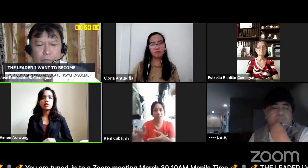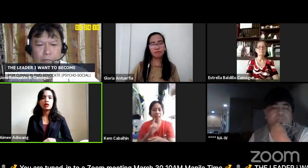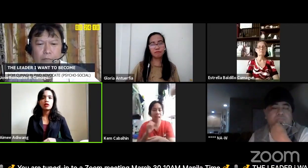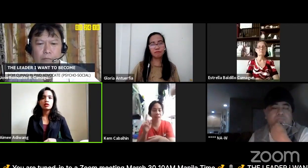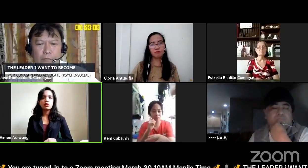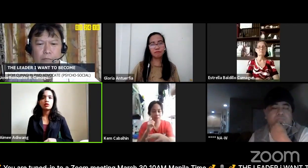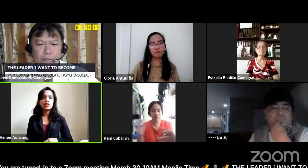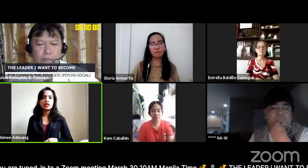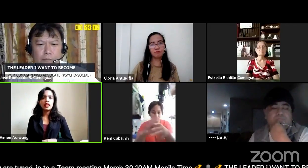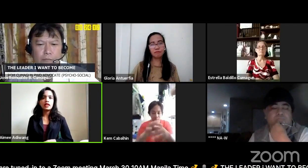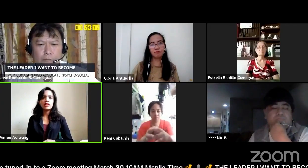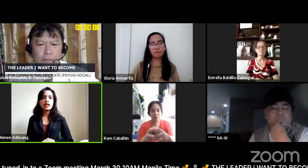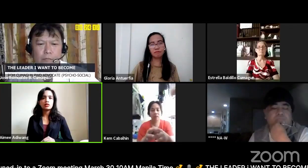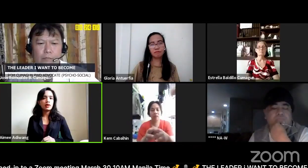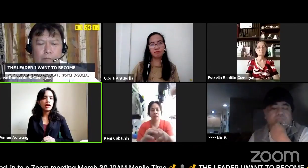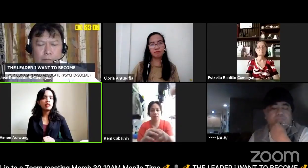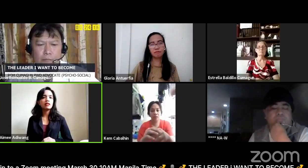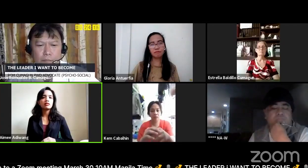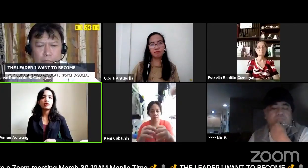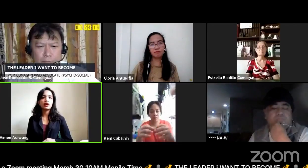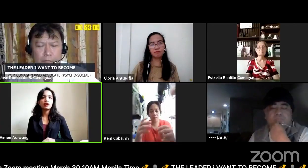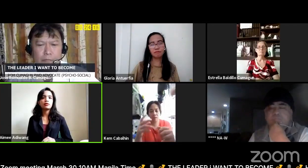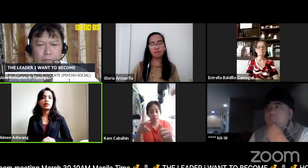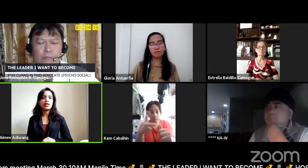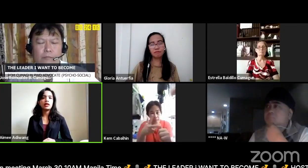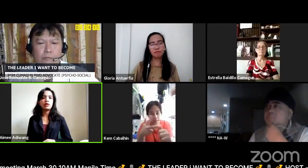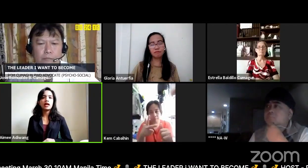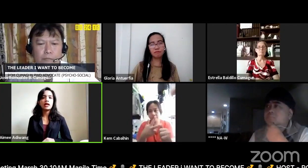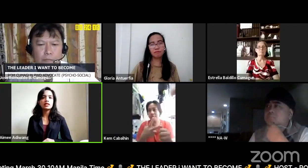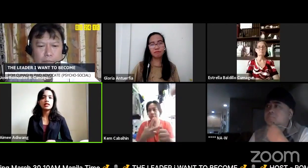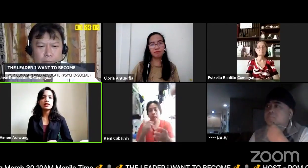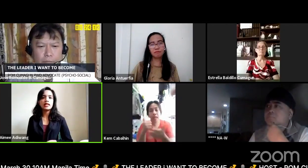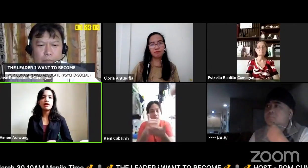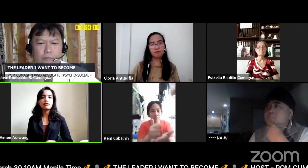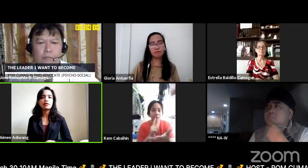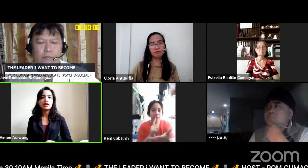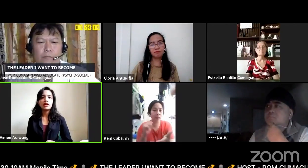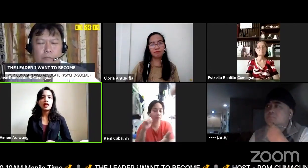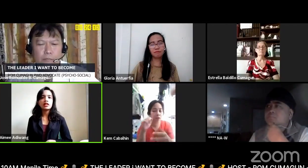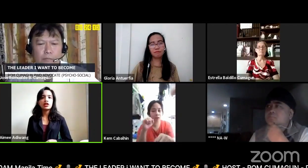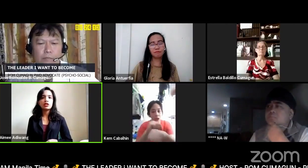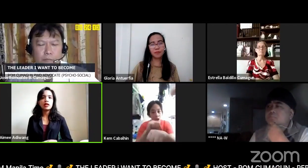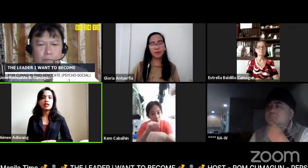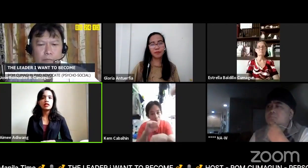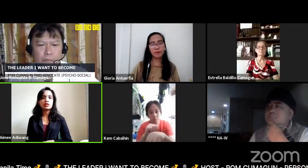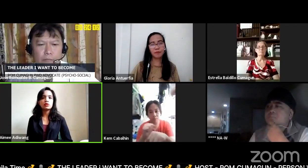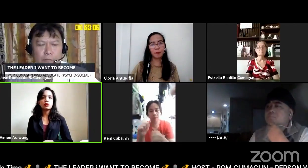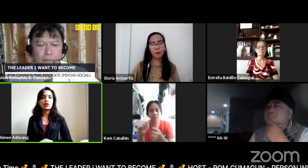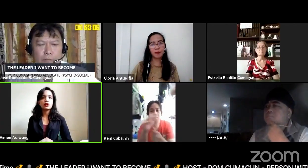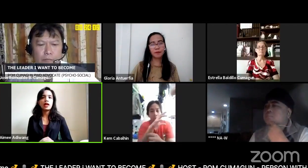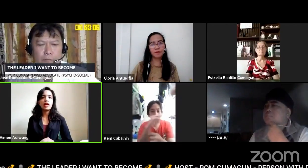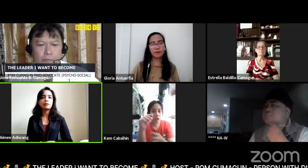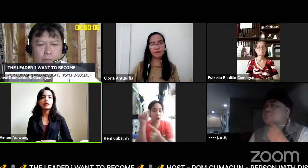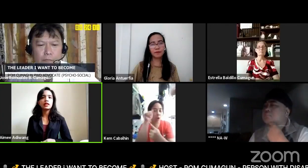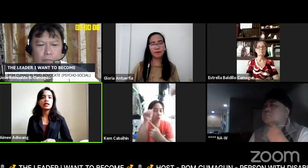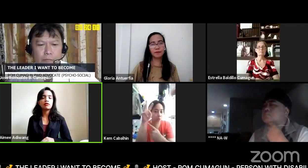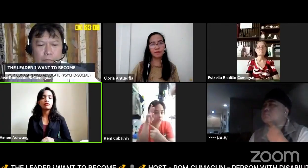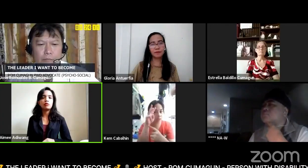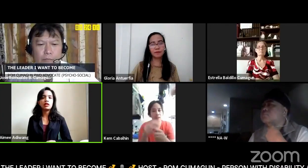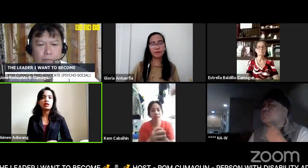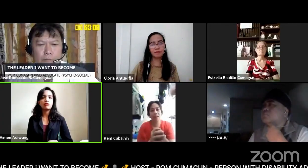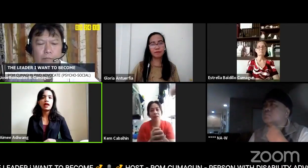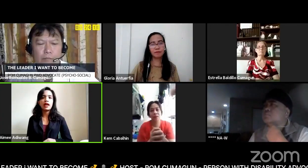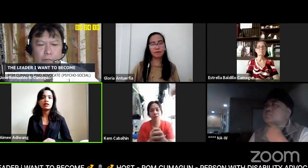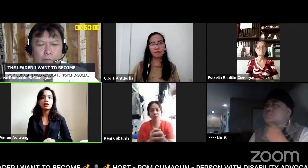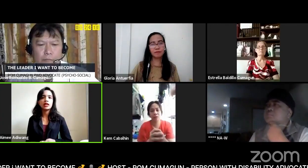or coordinate as well with us as deaf. And the third one is to also help the